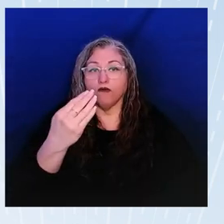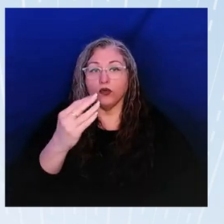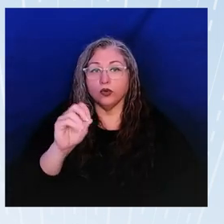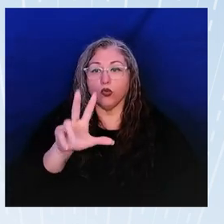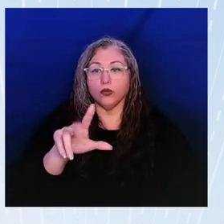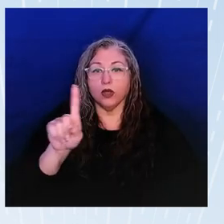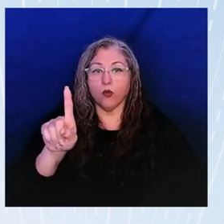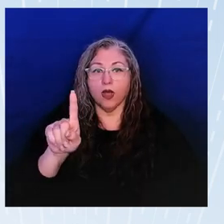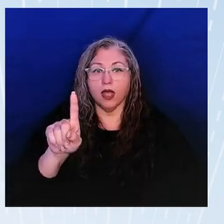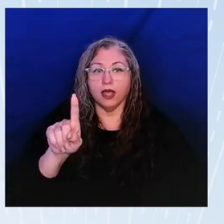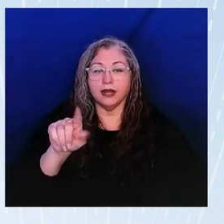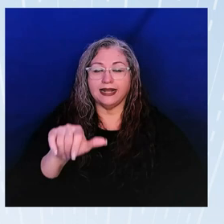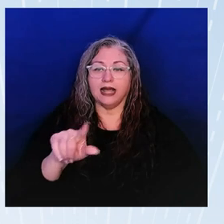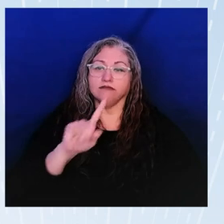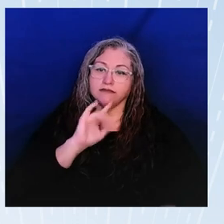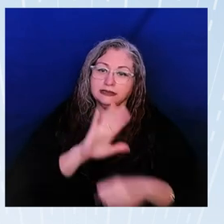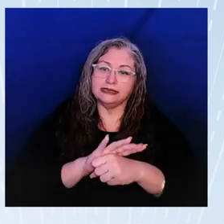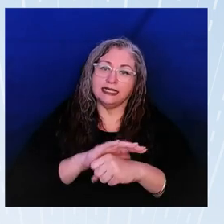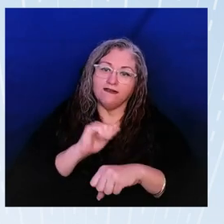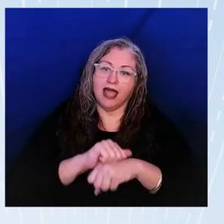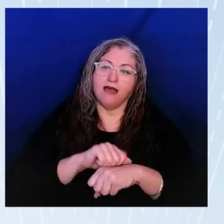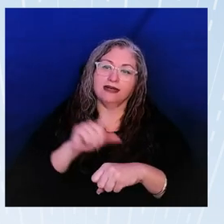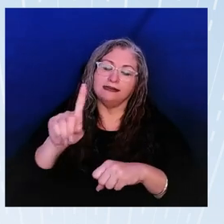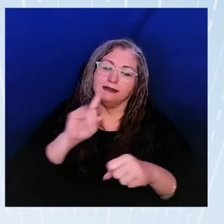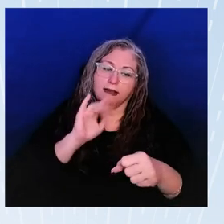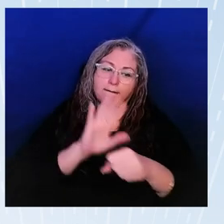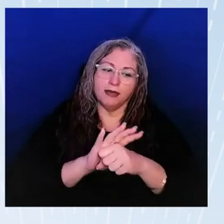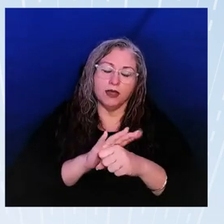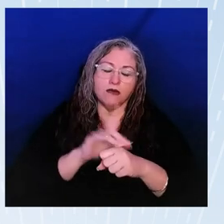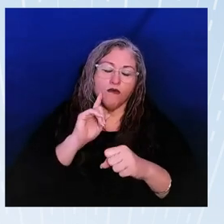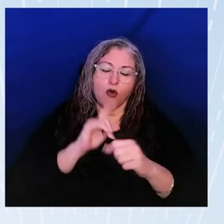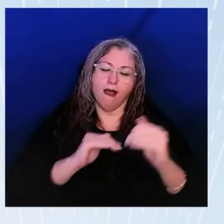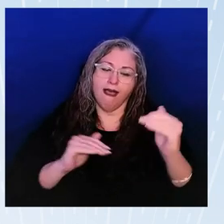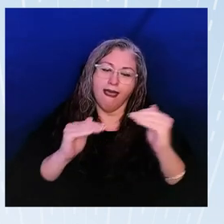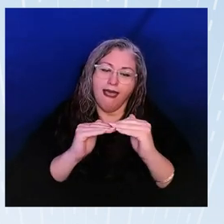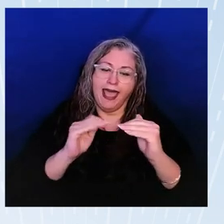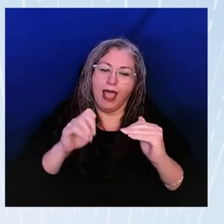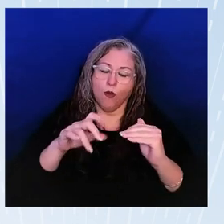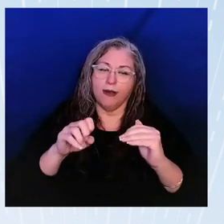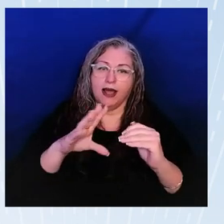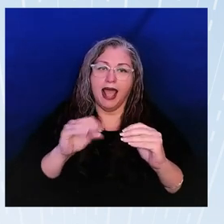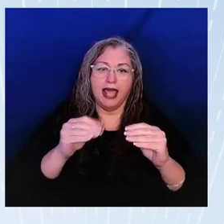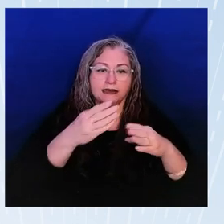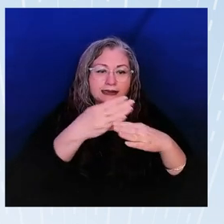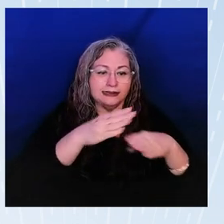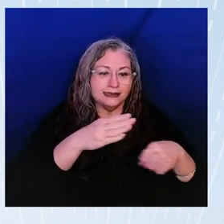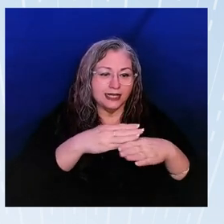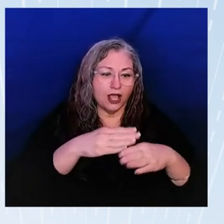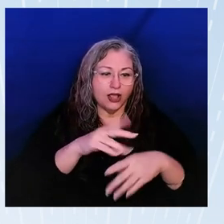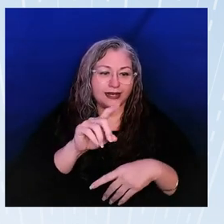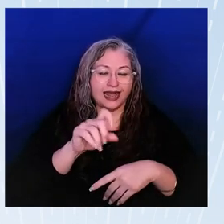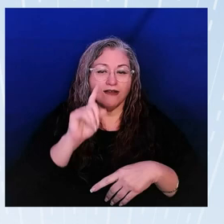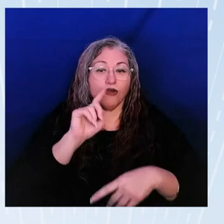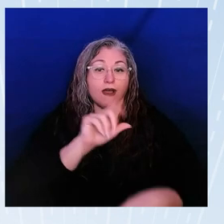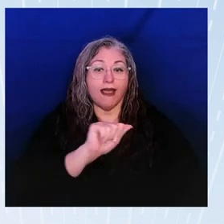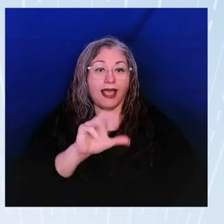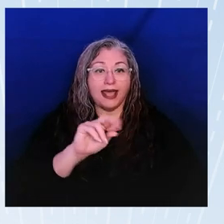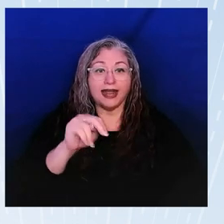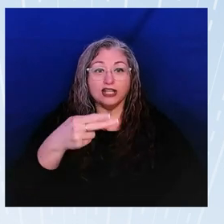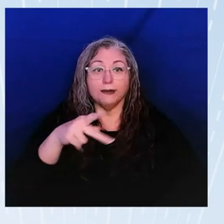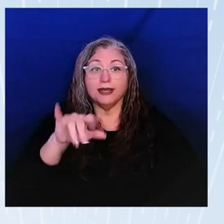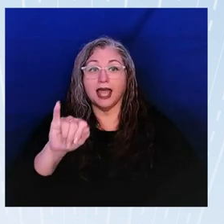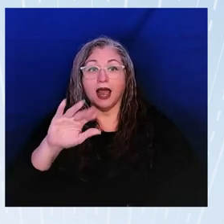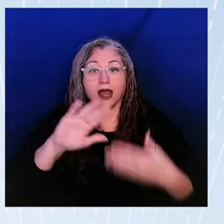14031, which solidified his commitment to equitable disaggregated data for the AA and NHPI